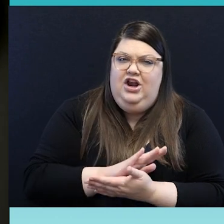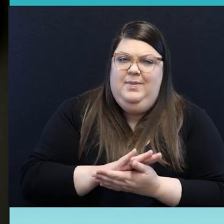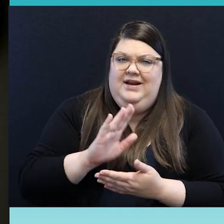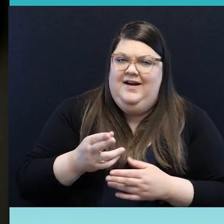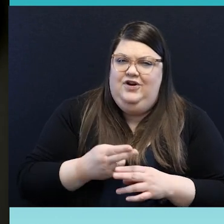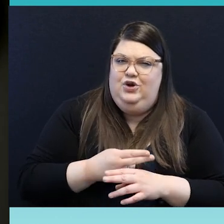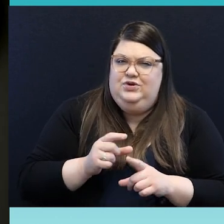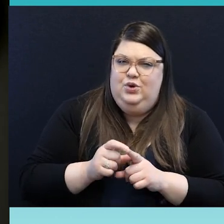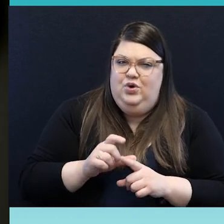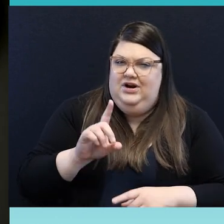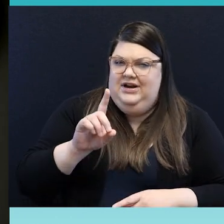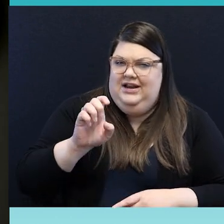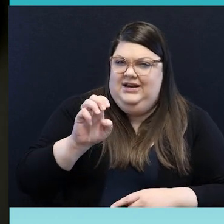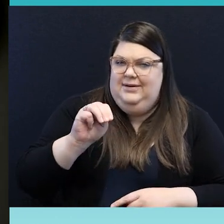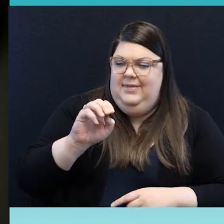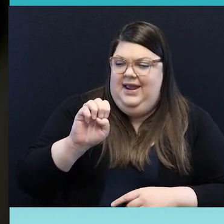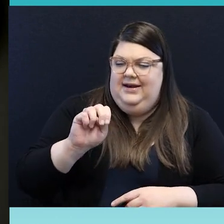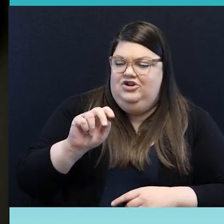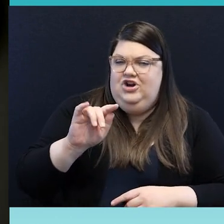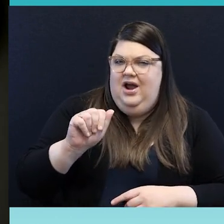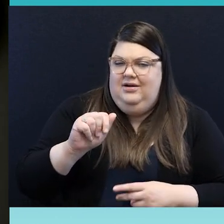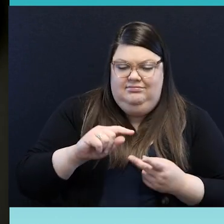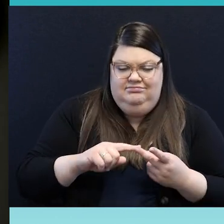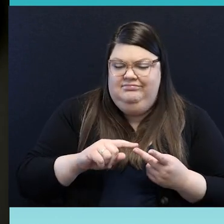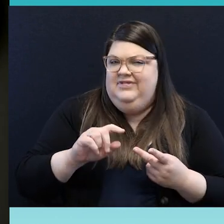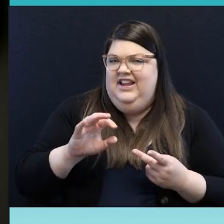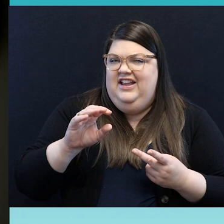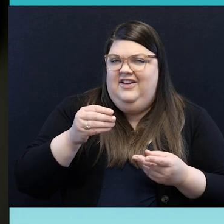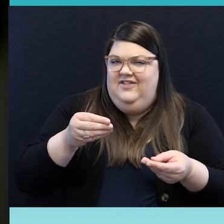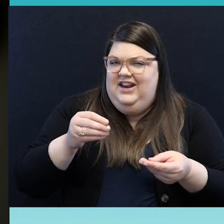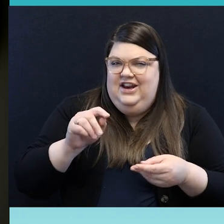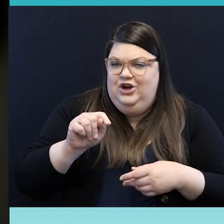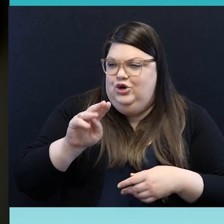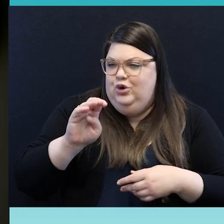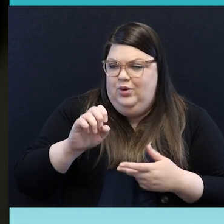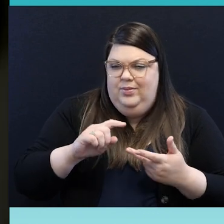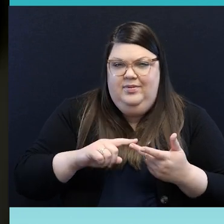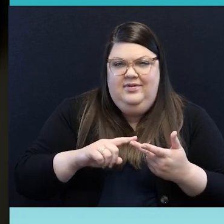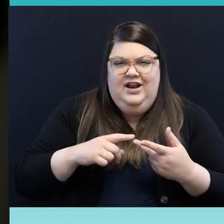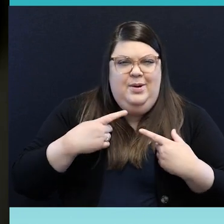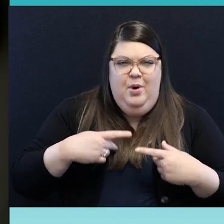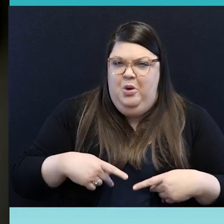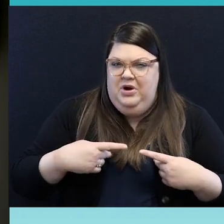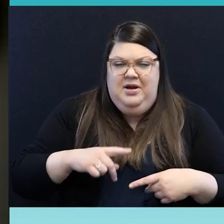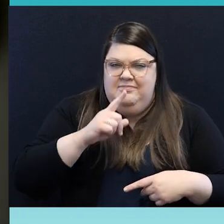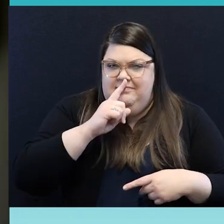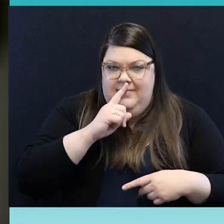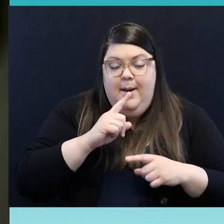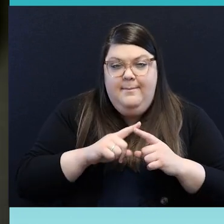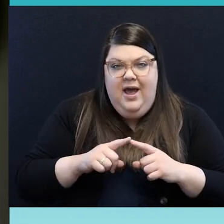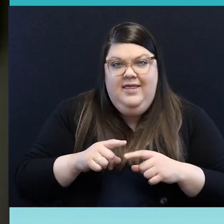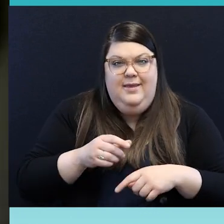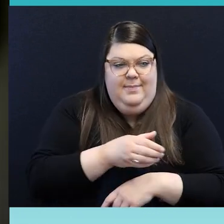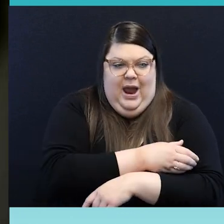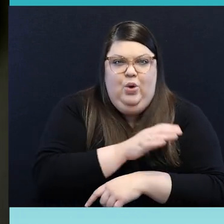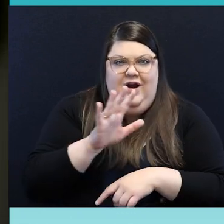the term dementia. It never talked about a feeding tube. It never talked about aspiration pneumonia. But the power of his words,